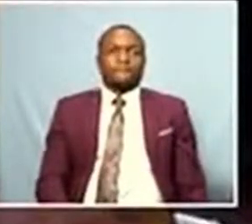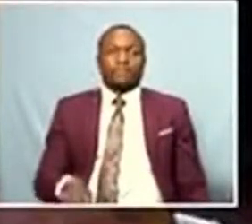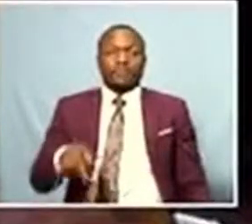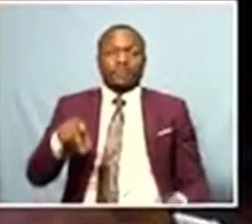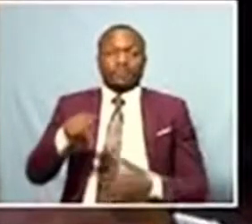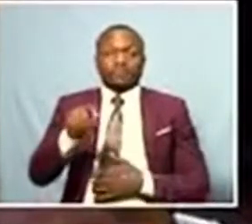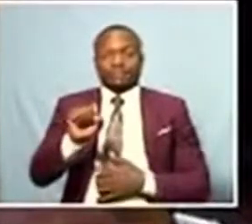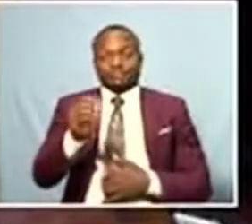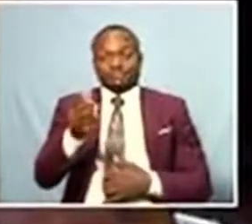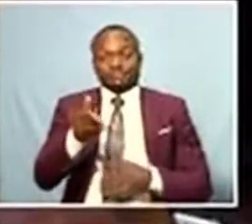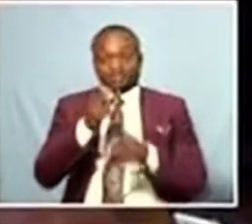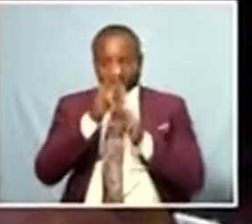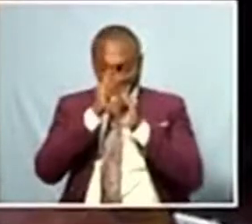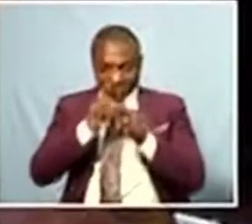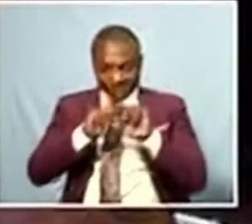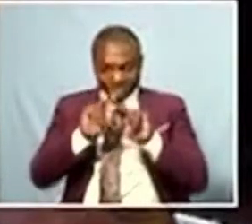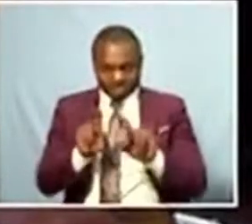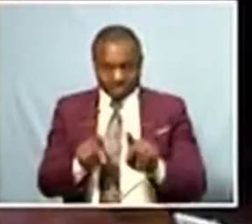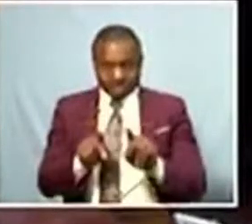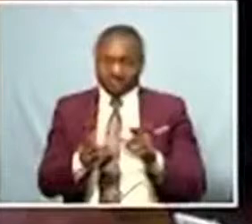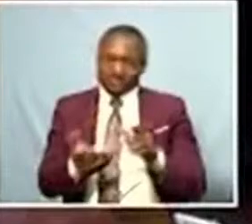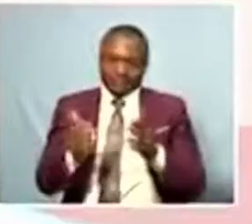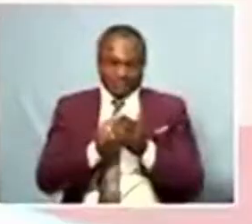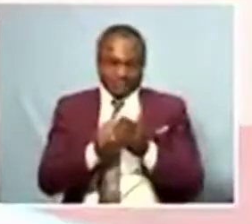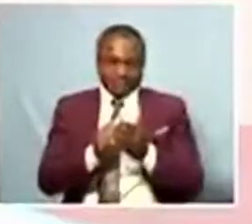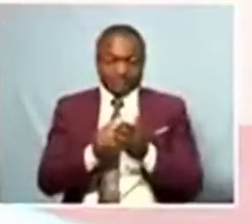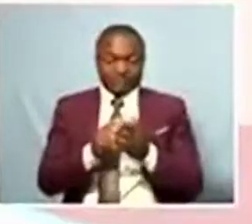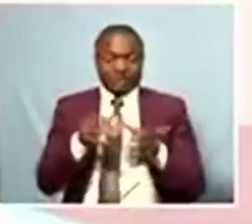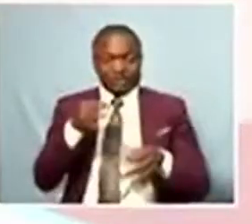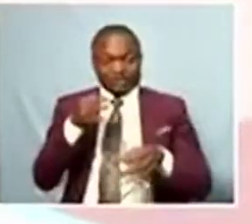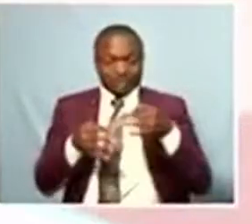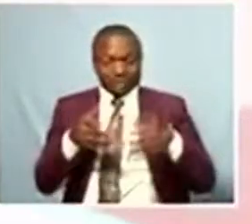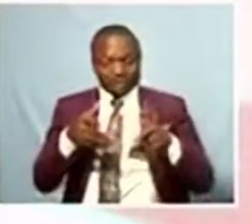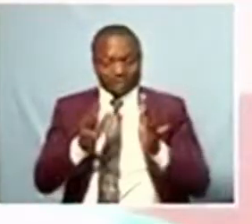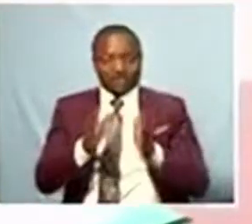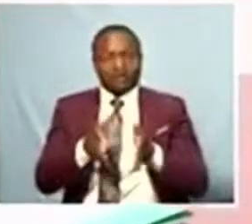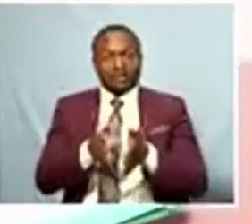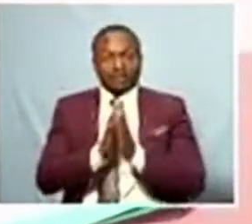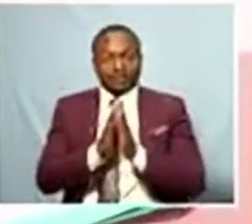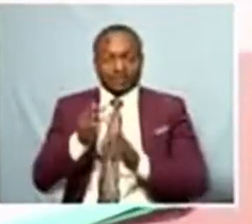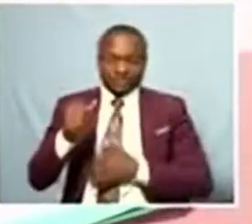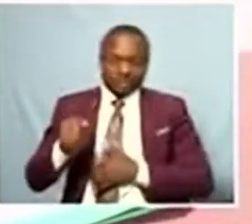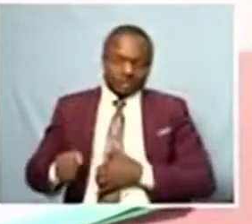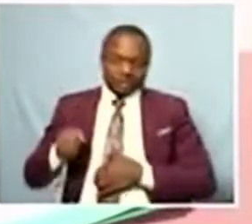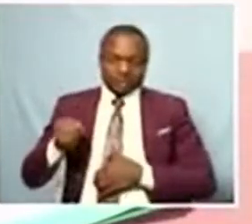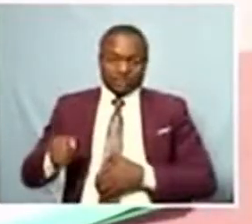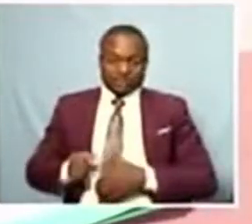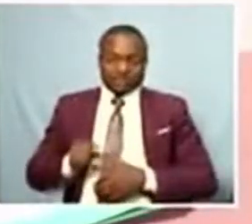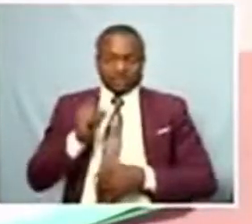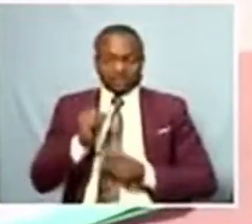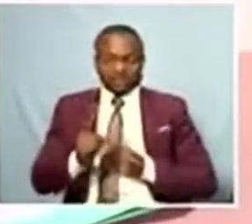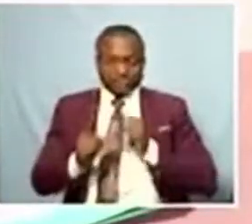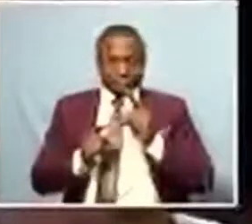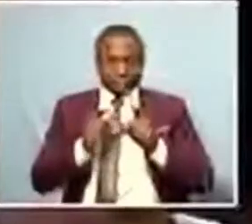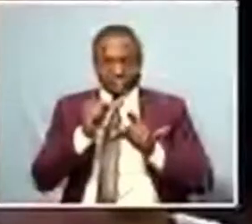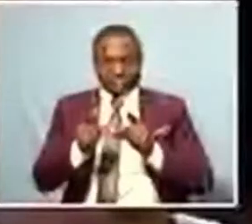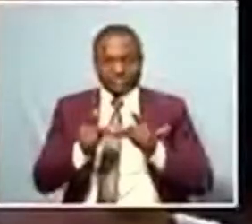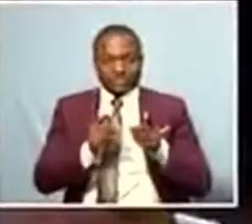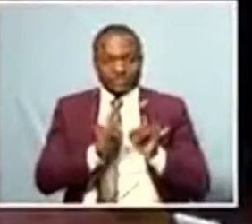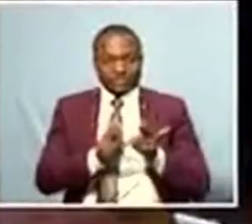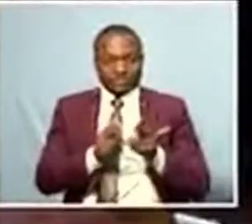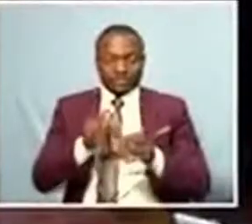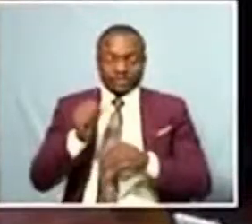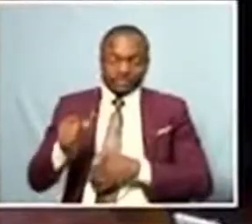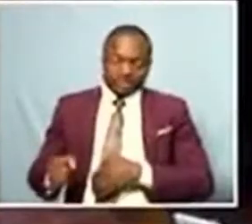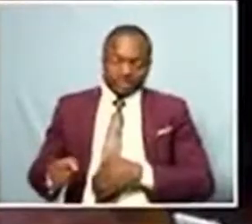PS? Honorable Chairperson, again, if you allow me, ask the Chief of Protocol to respond. The Chief